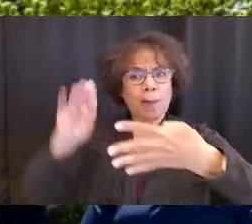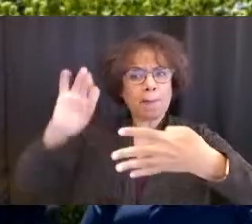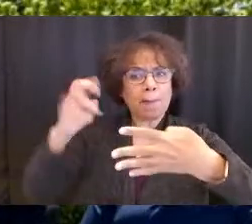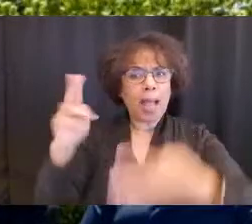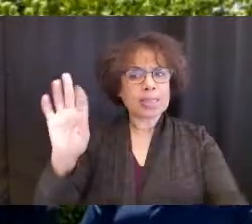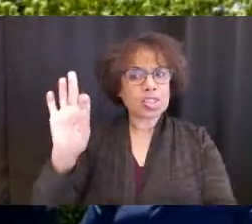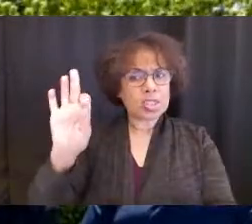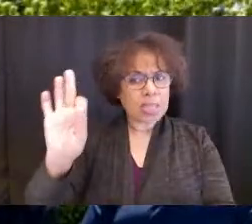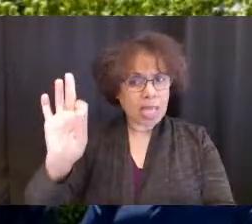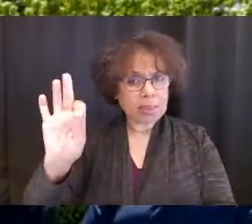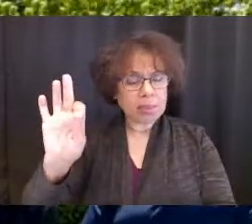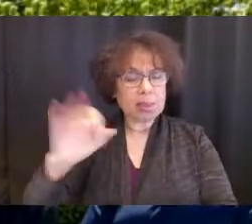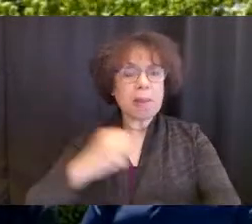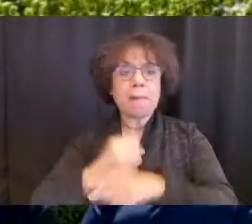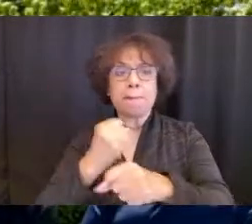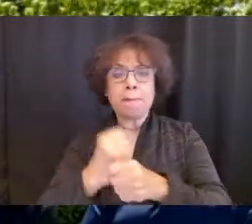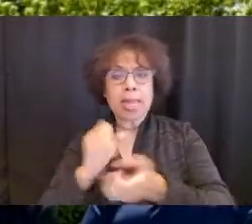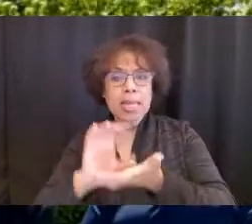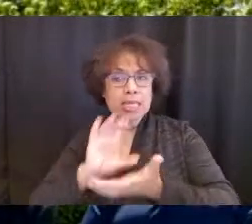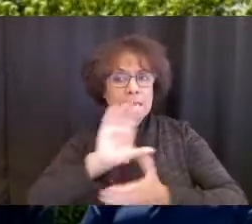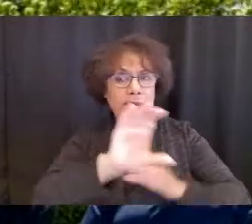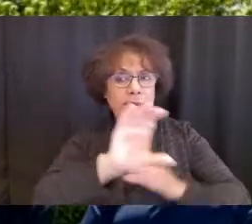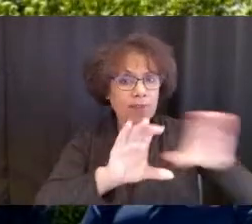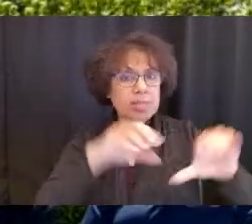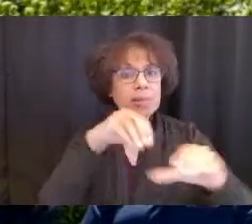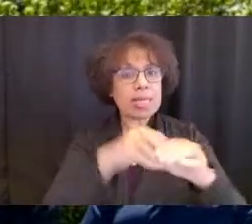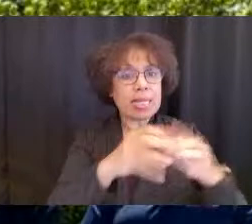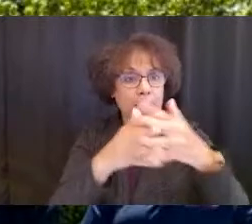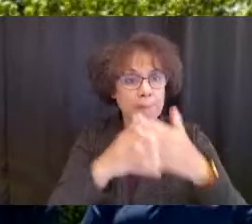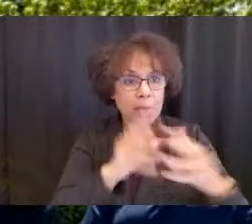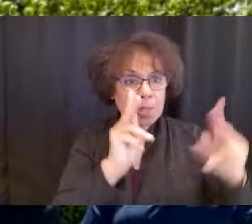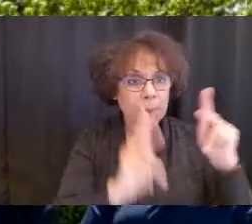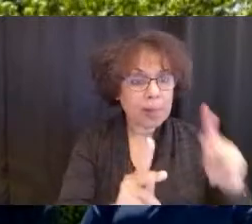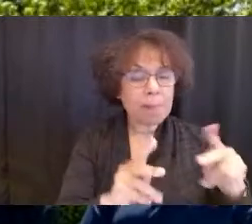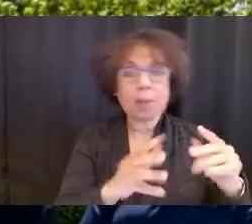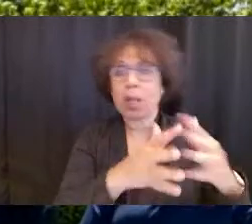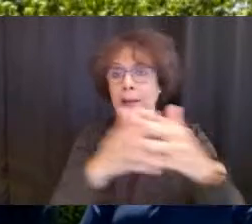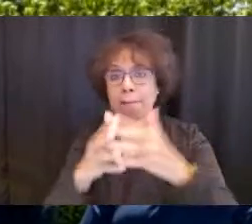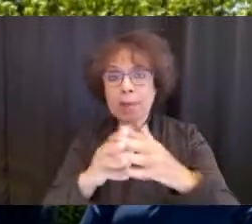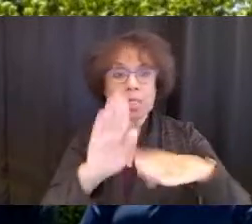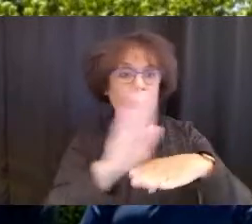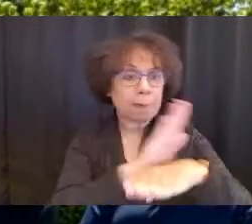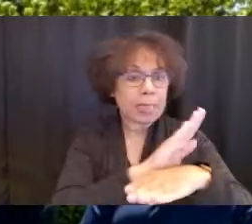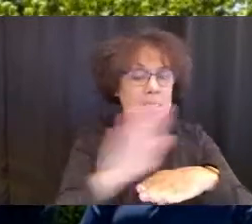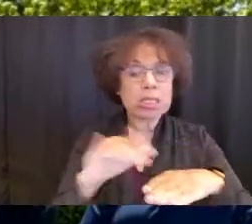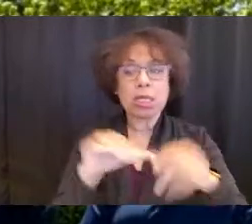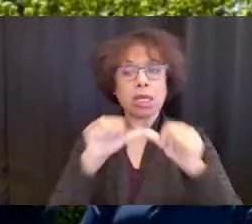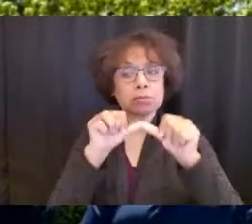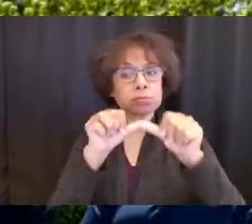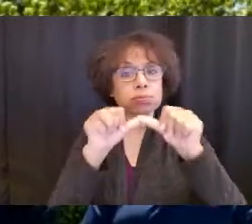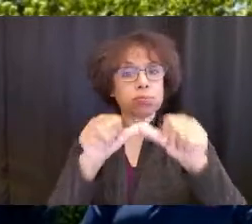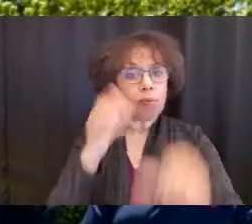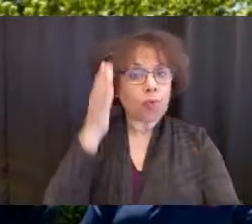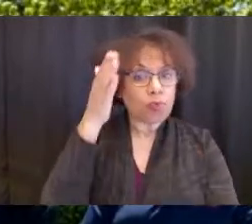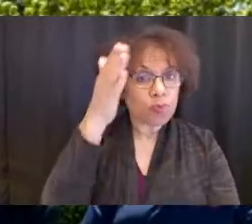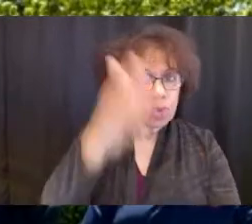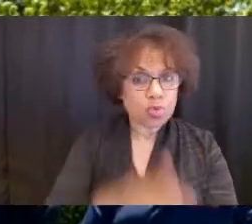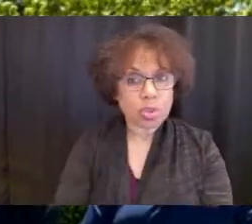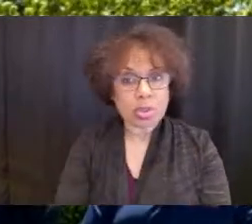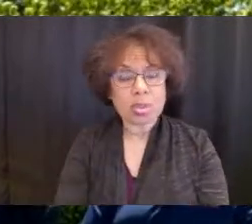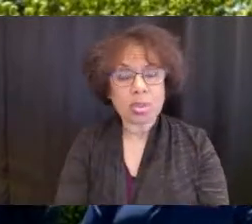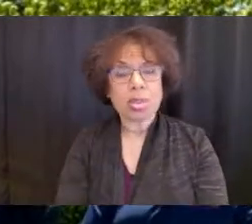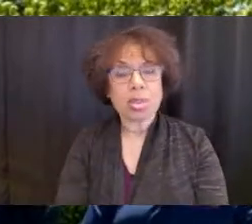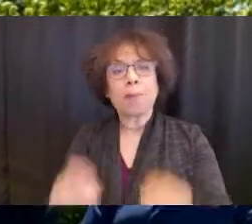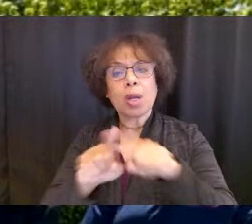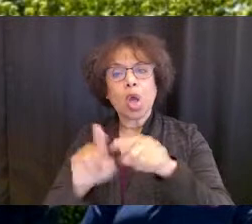made investments in the American people, in American business, in a sustainable future, but also cut